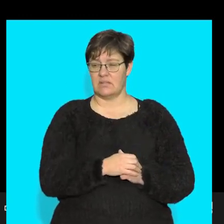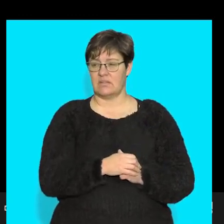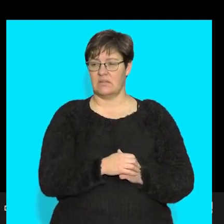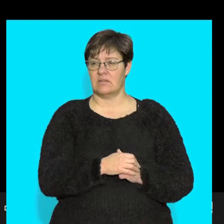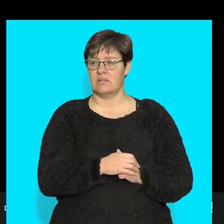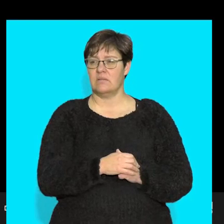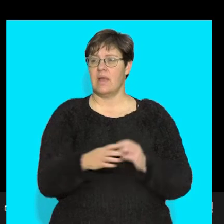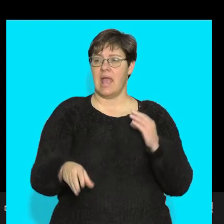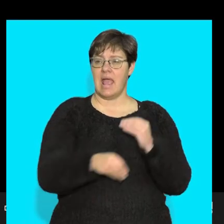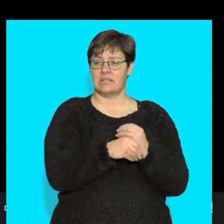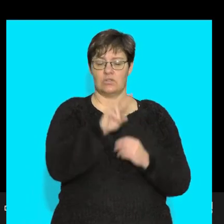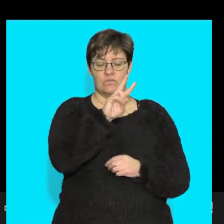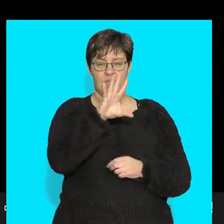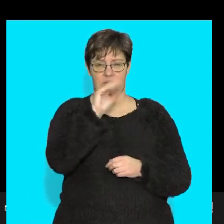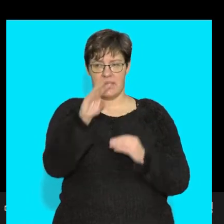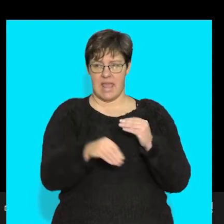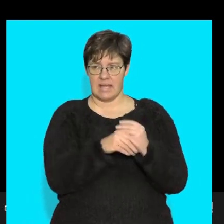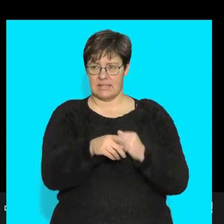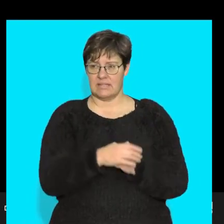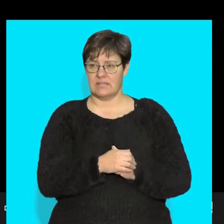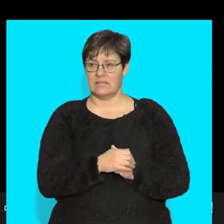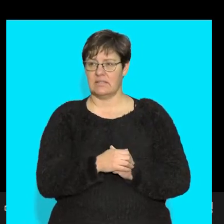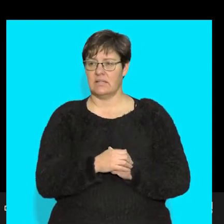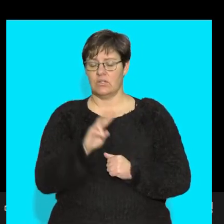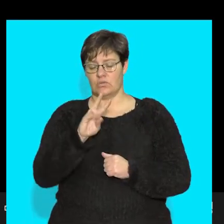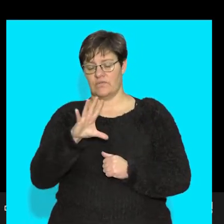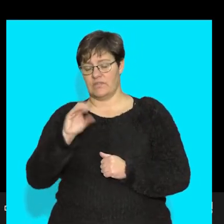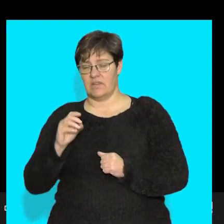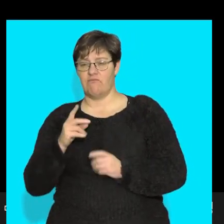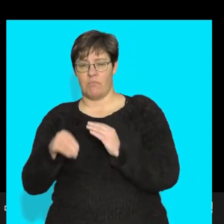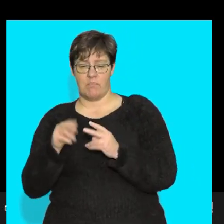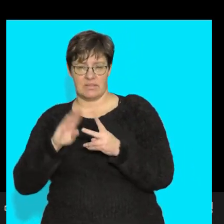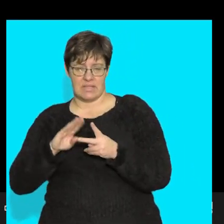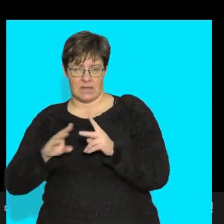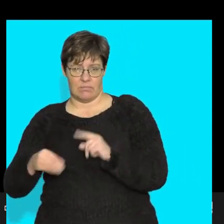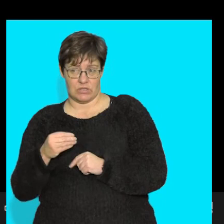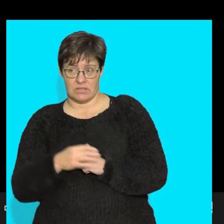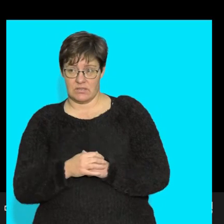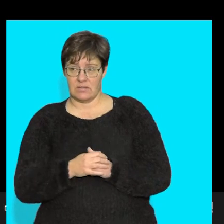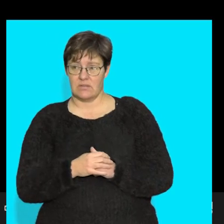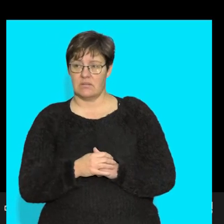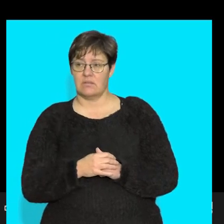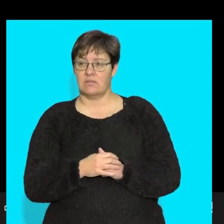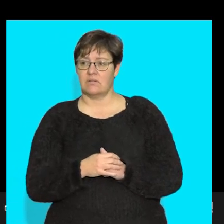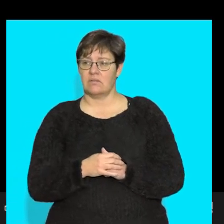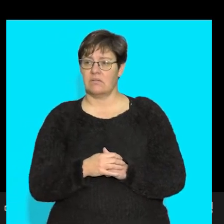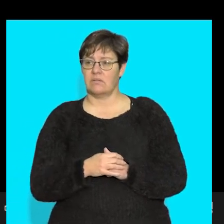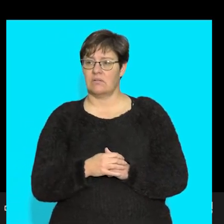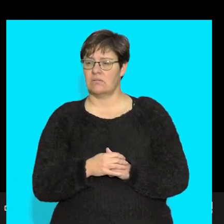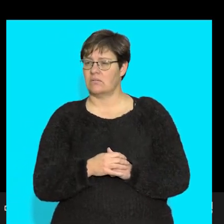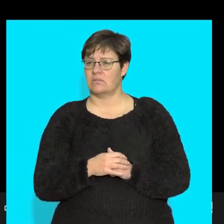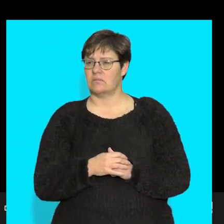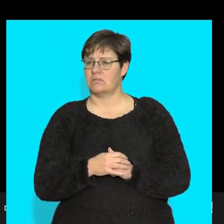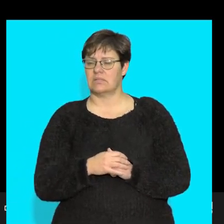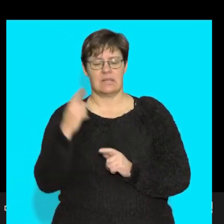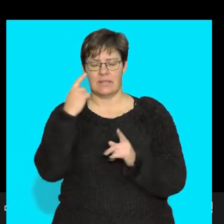get 250 from the first person, 250 from the second person, right? Not multiply,